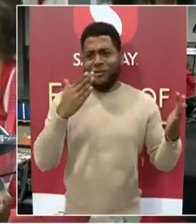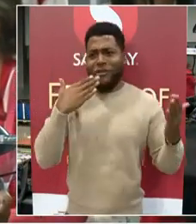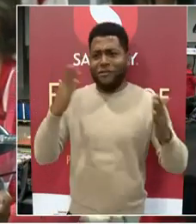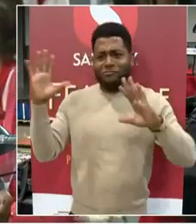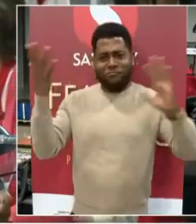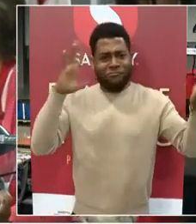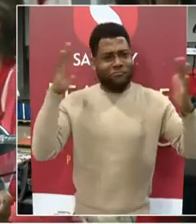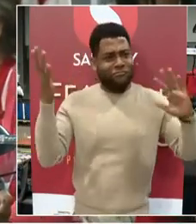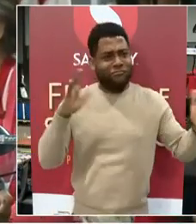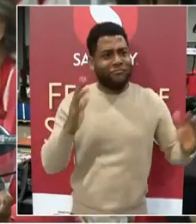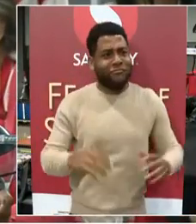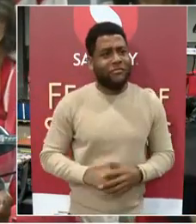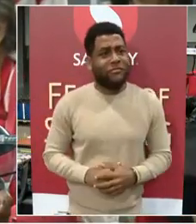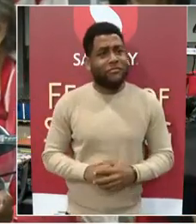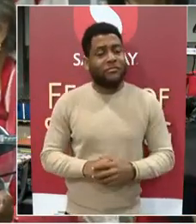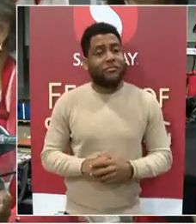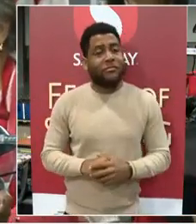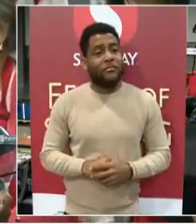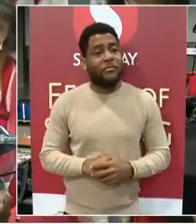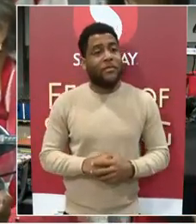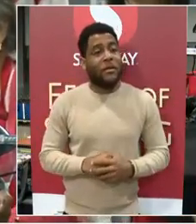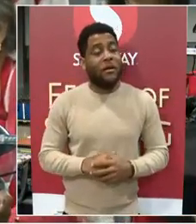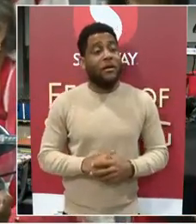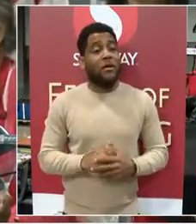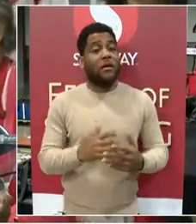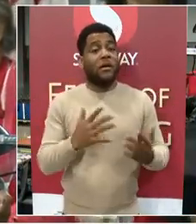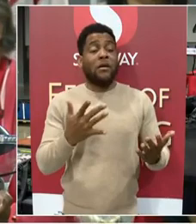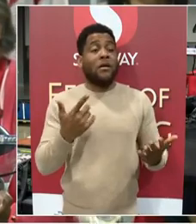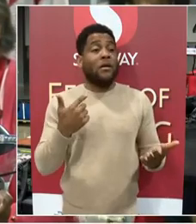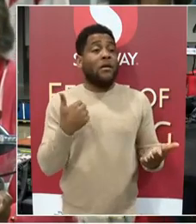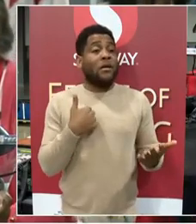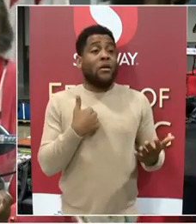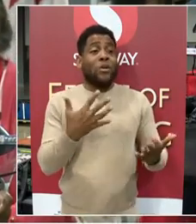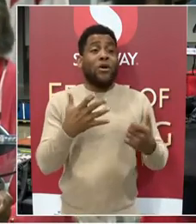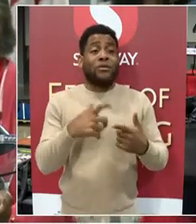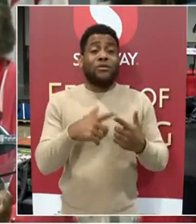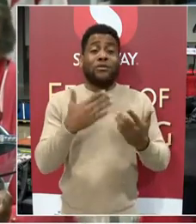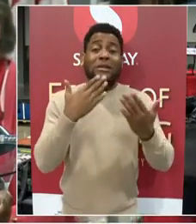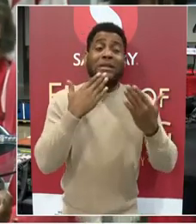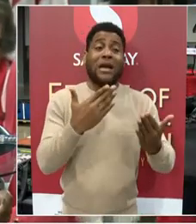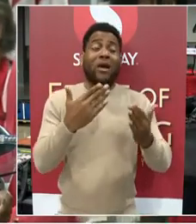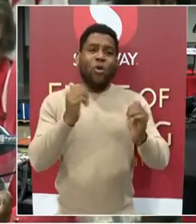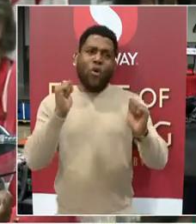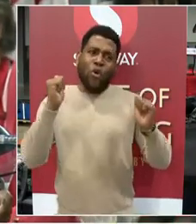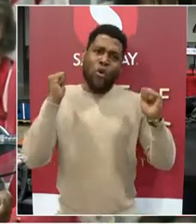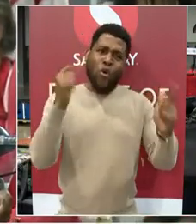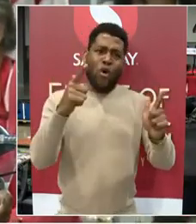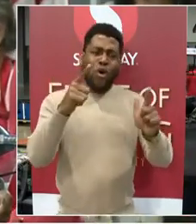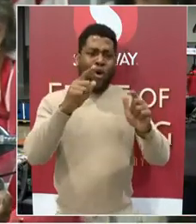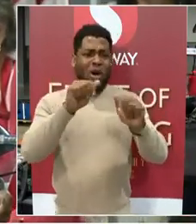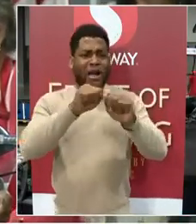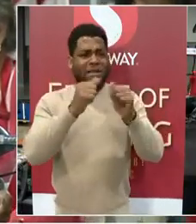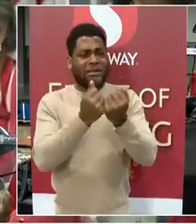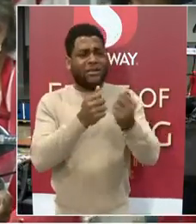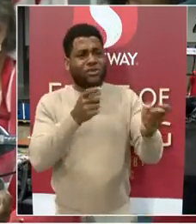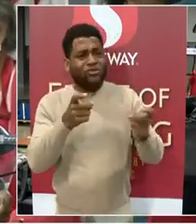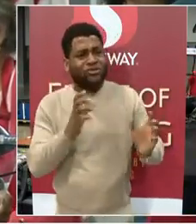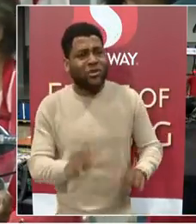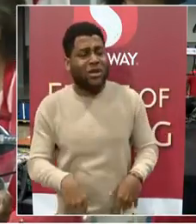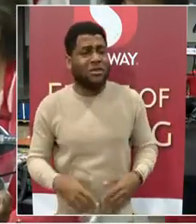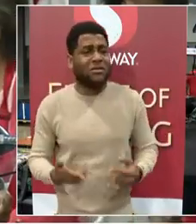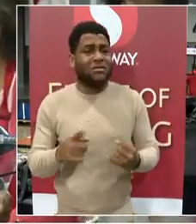And then I too want to make sure that we are thanking all the agency officials, including Angie Gates from Events